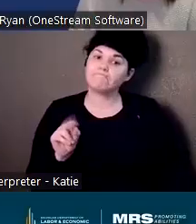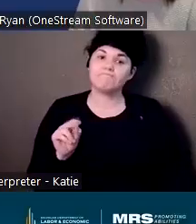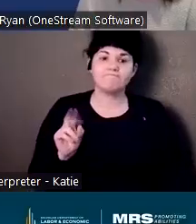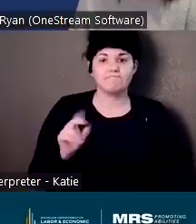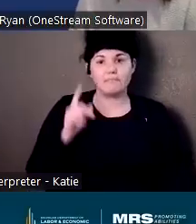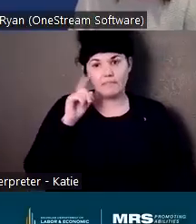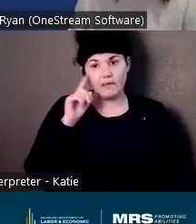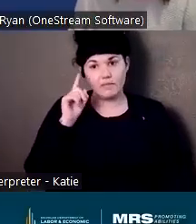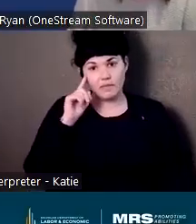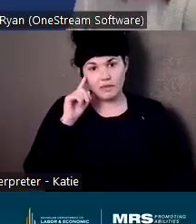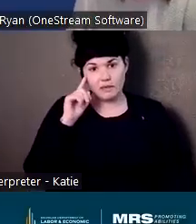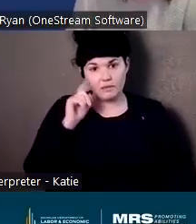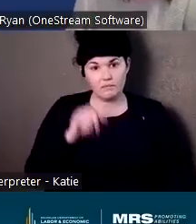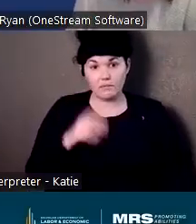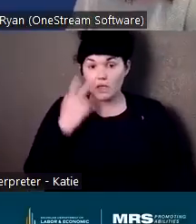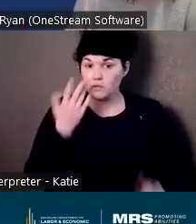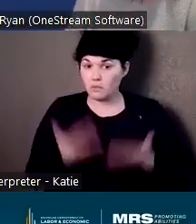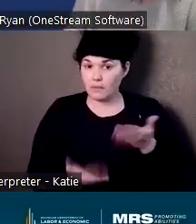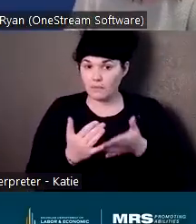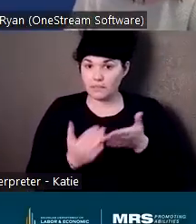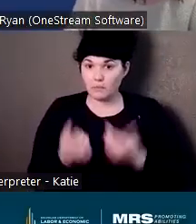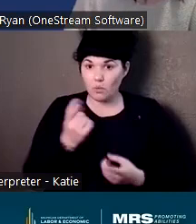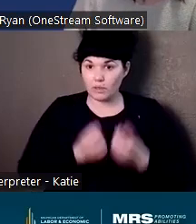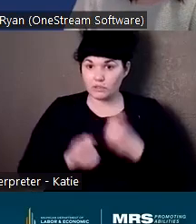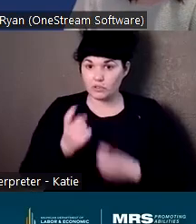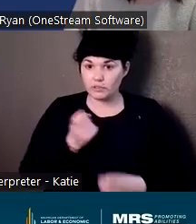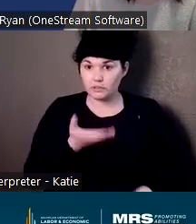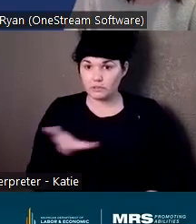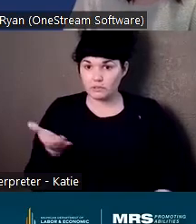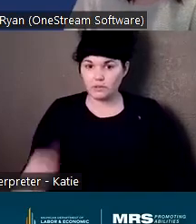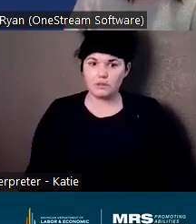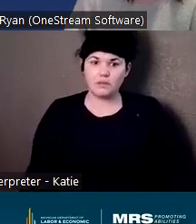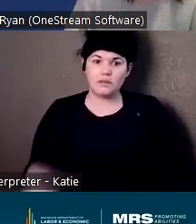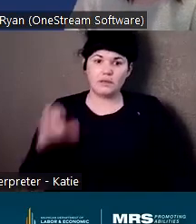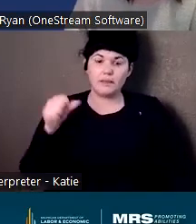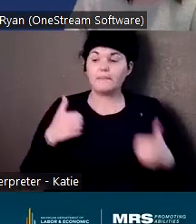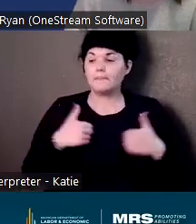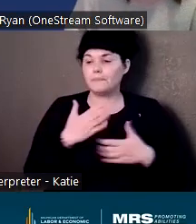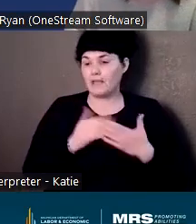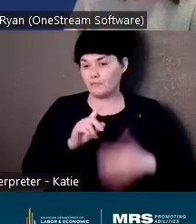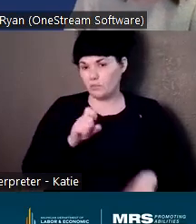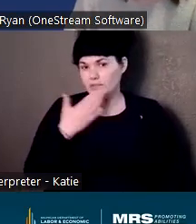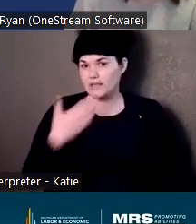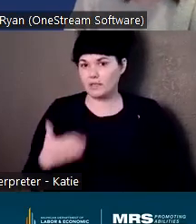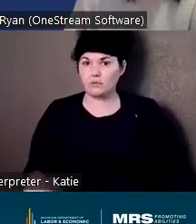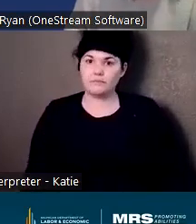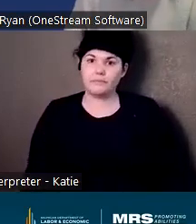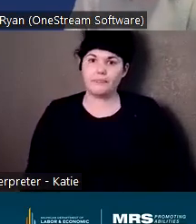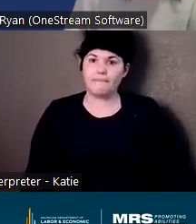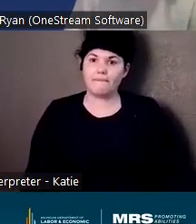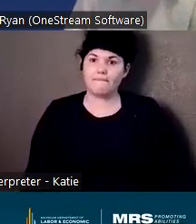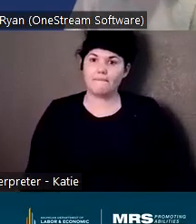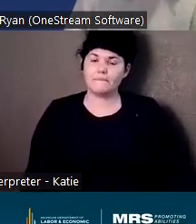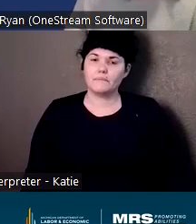saw potentially some questions coming in. Yes, there are some questions. Thank you. Before I get into the questions,